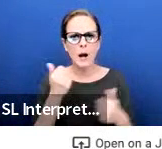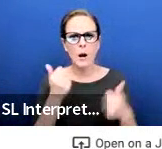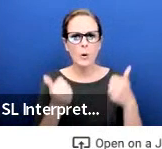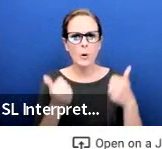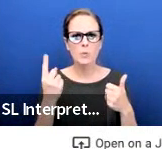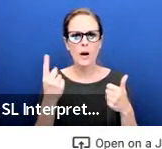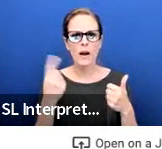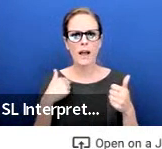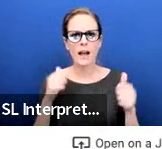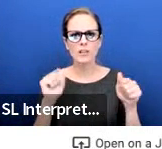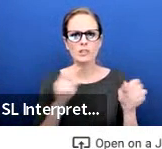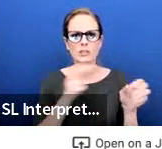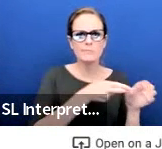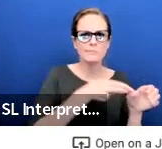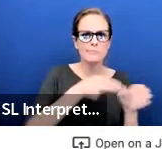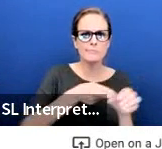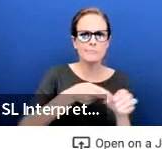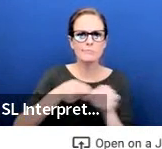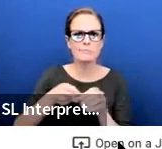I'm sorry.